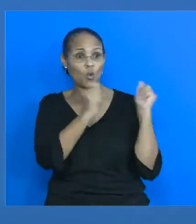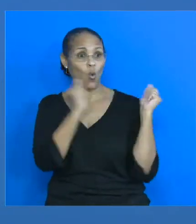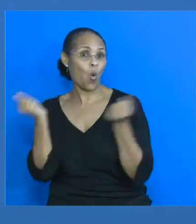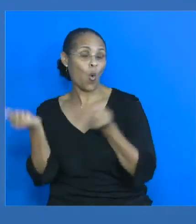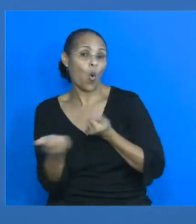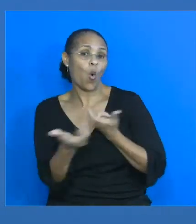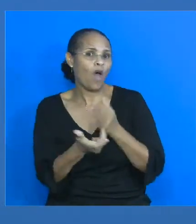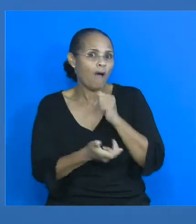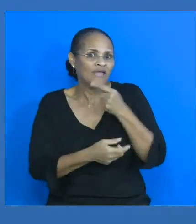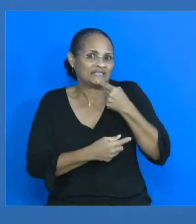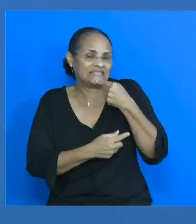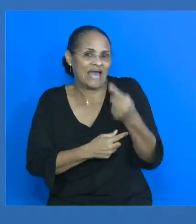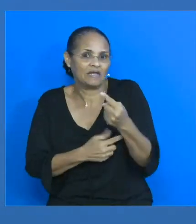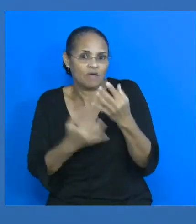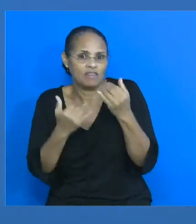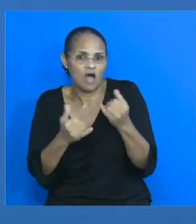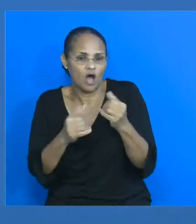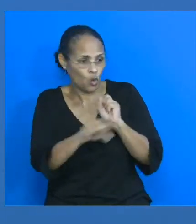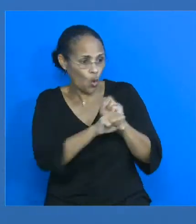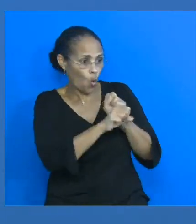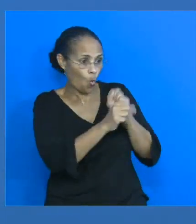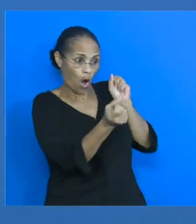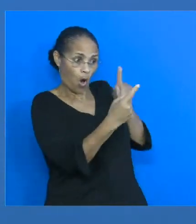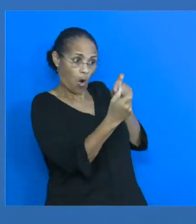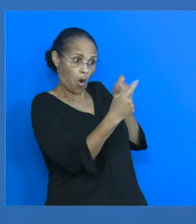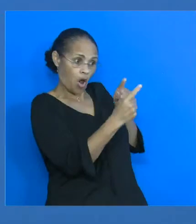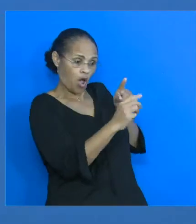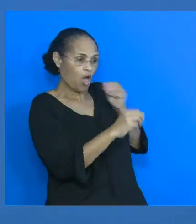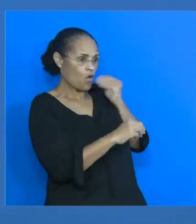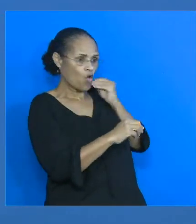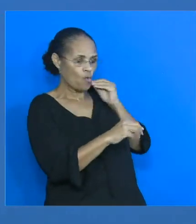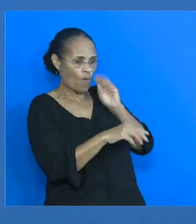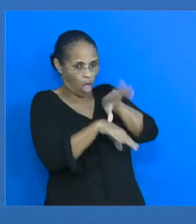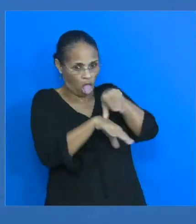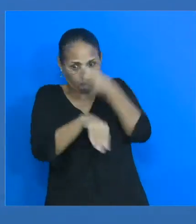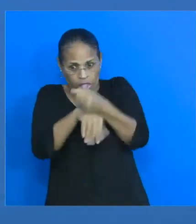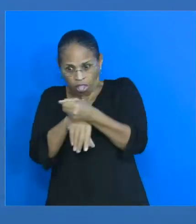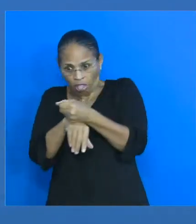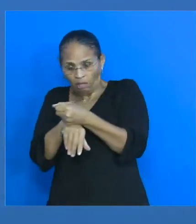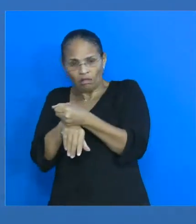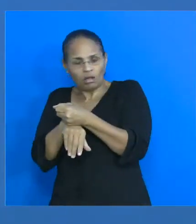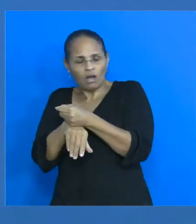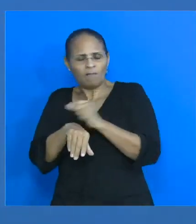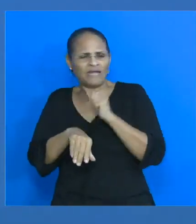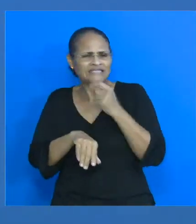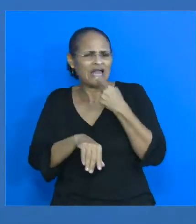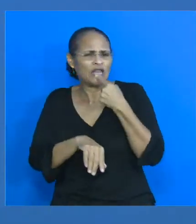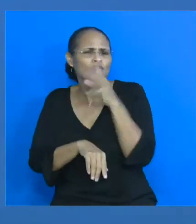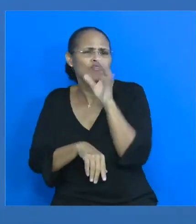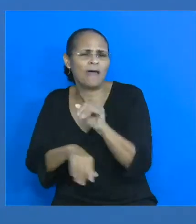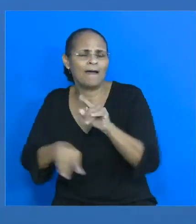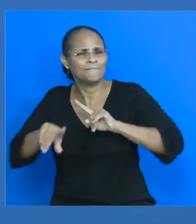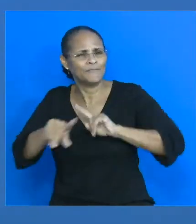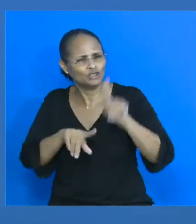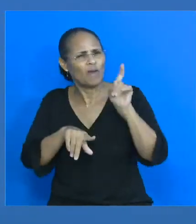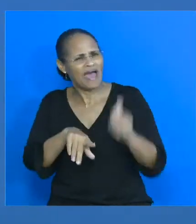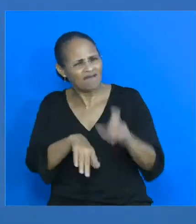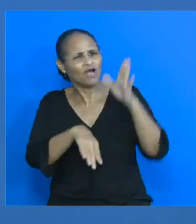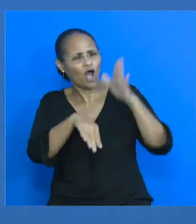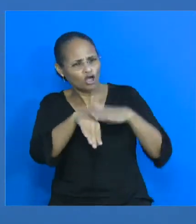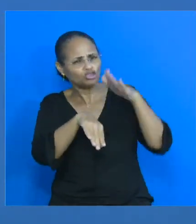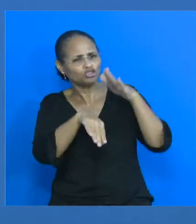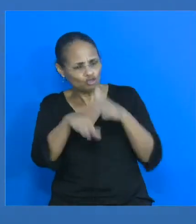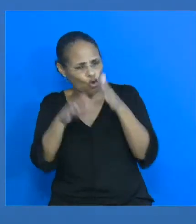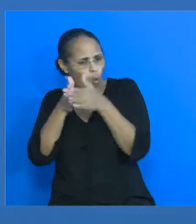everyone to immediately revert to work from home. I'm not telling everyone to lock themselves inside. We have precautions which have been laid